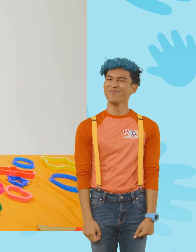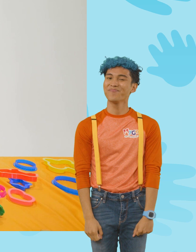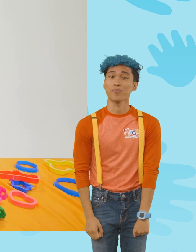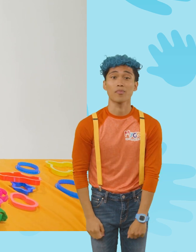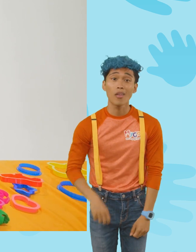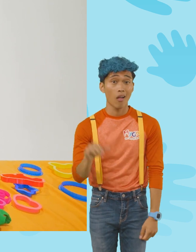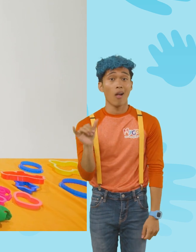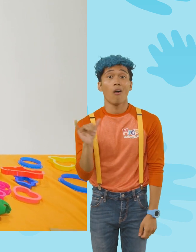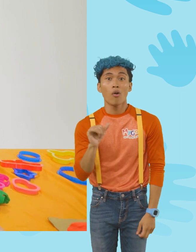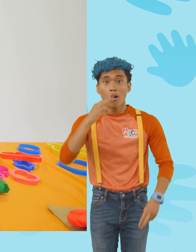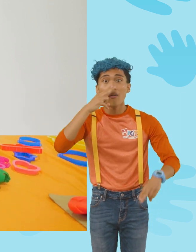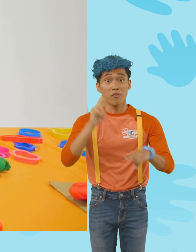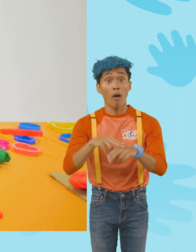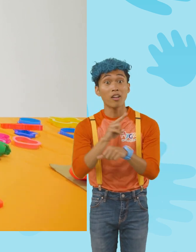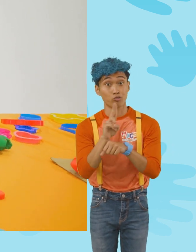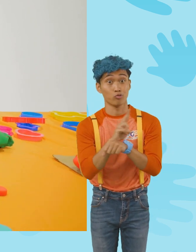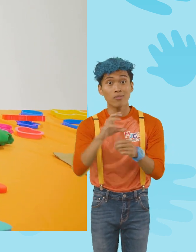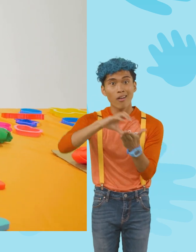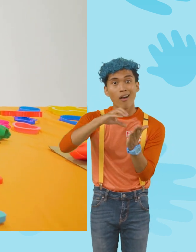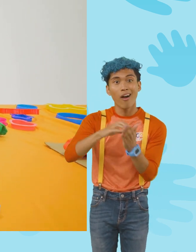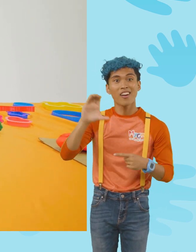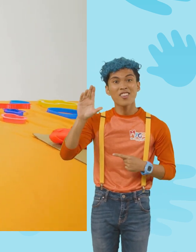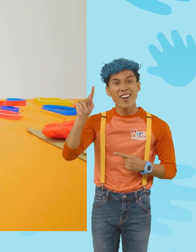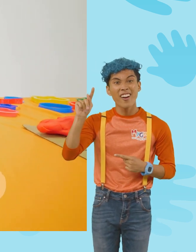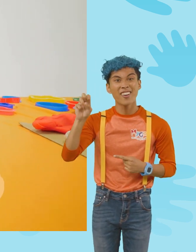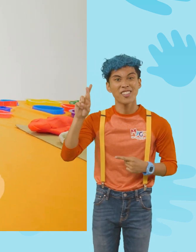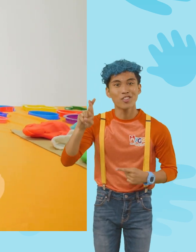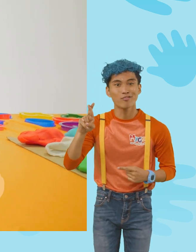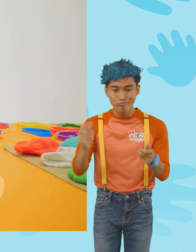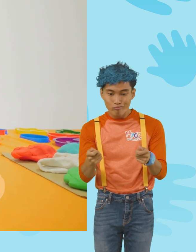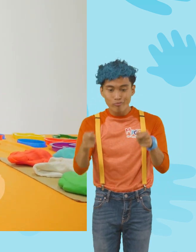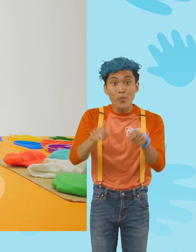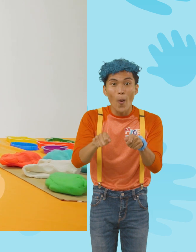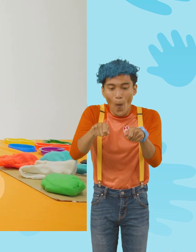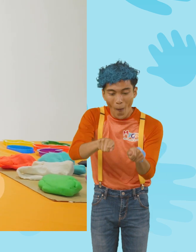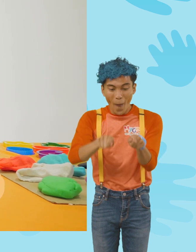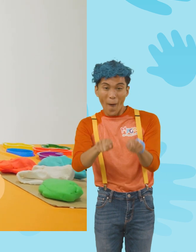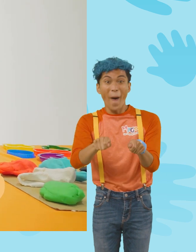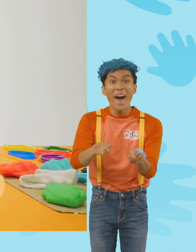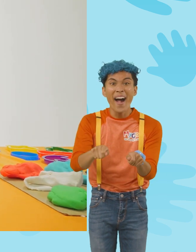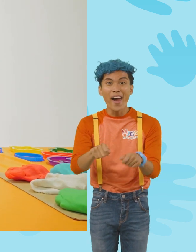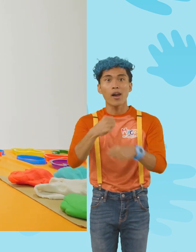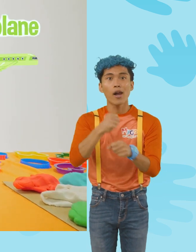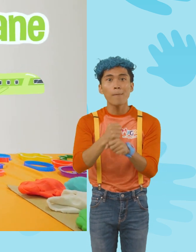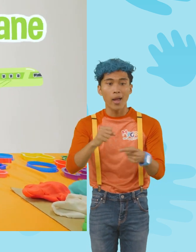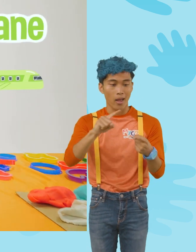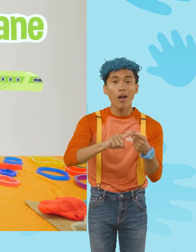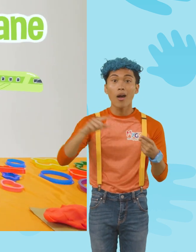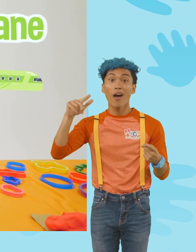Yeah, and it was really fun. Yeah, using those cookie cutters to cut out some of the clay into